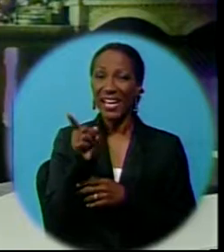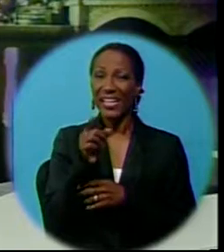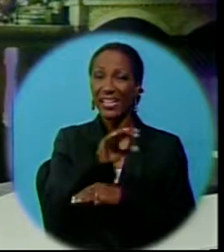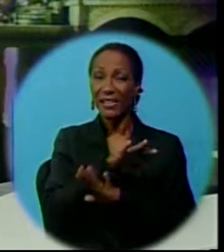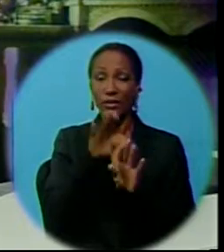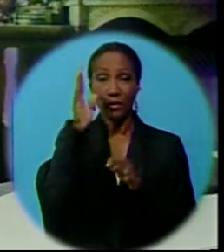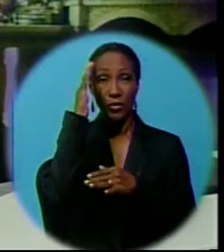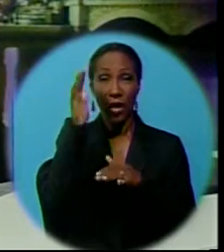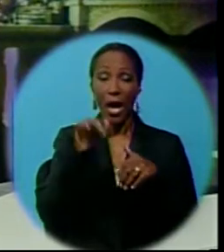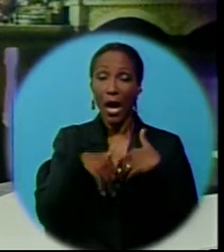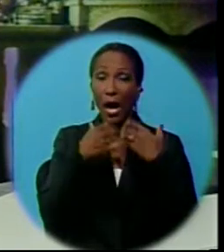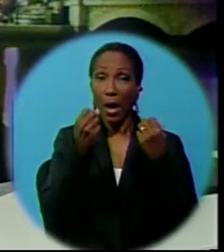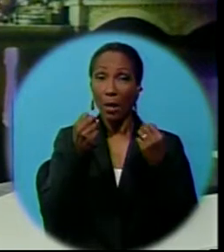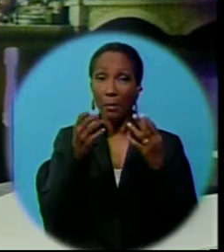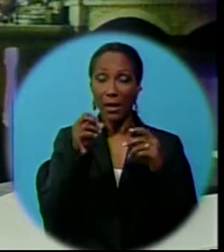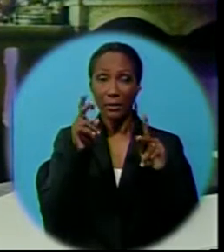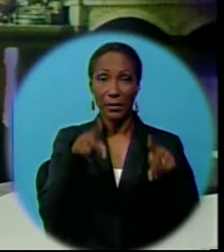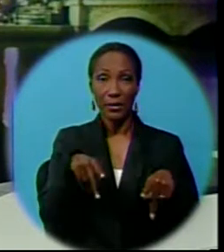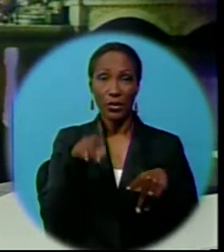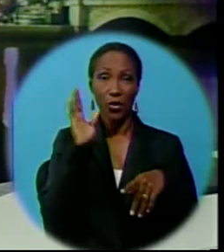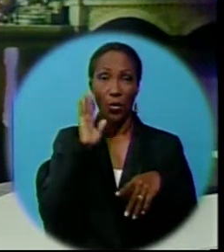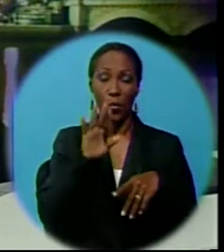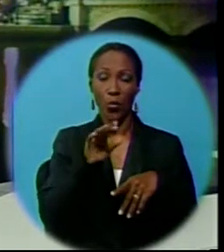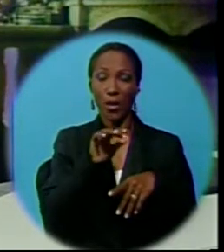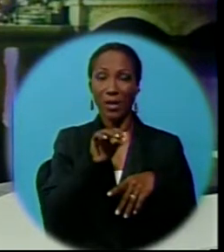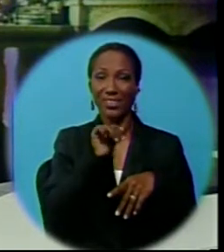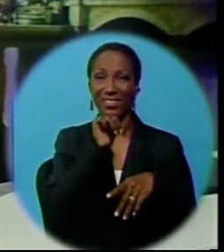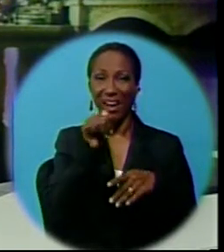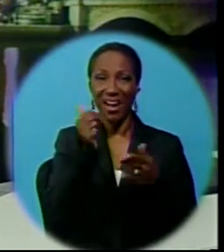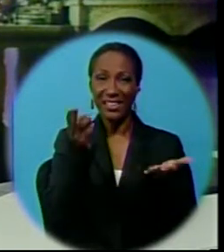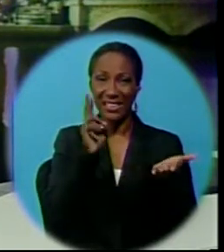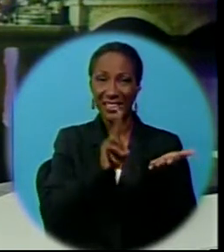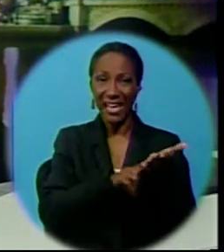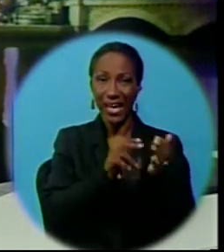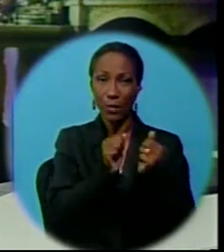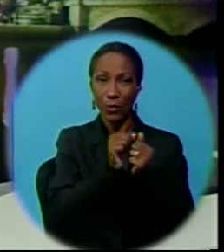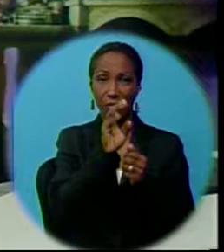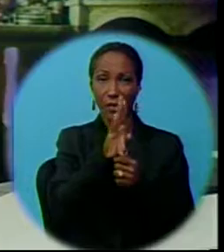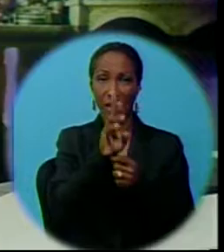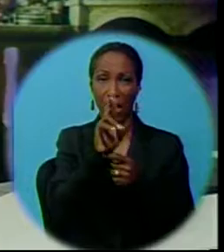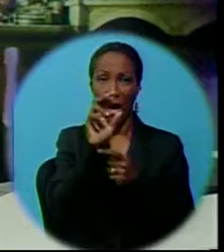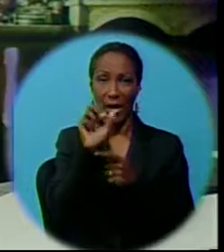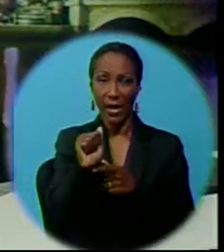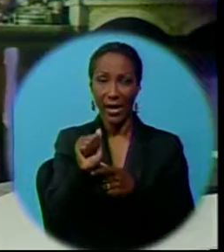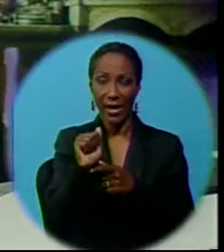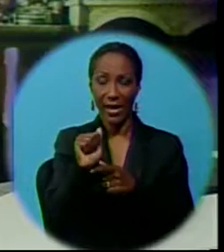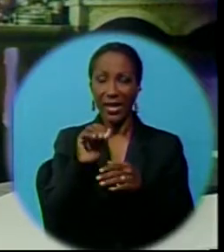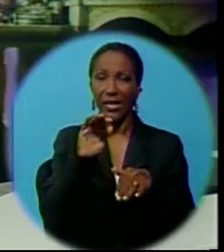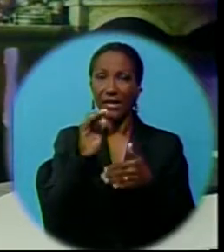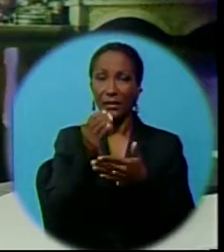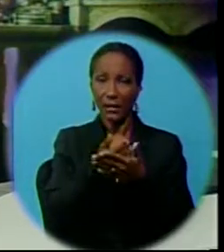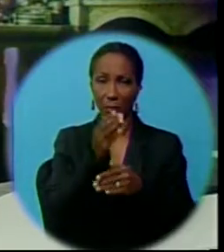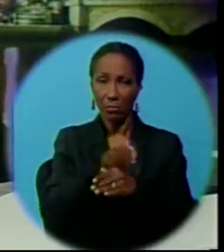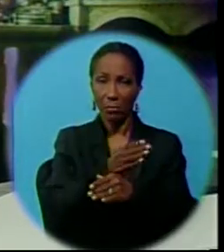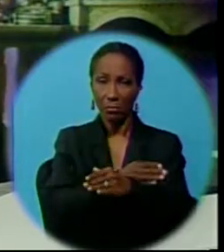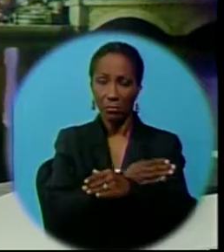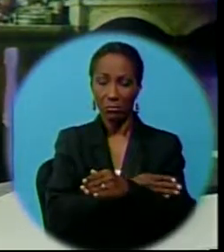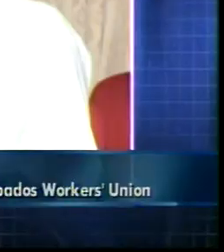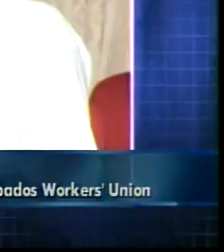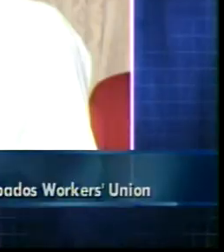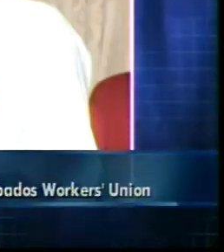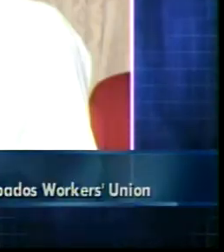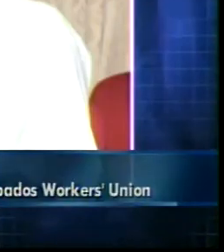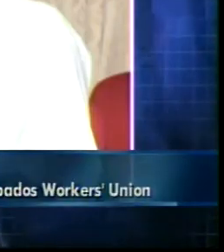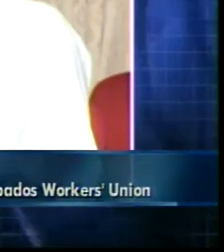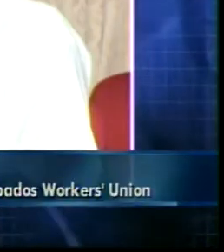how many officers will opt not to sign on to the BRA, but adds that some progress has been made. We